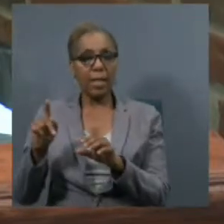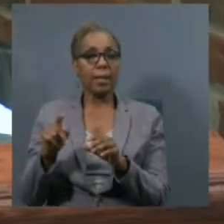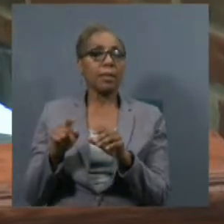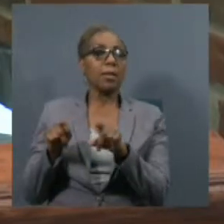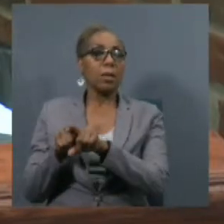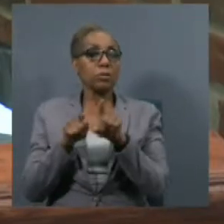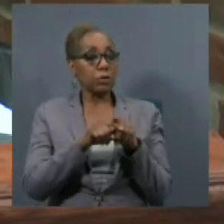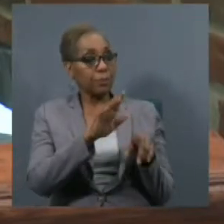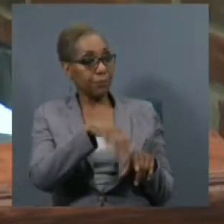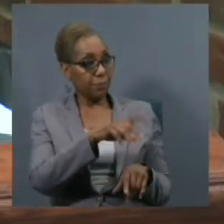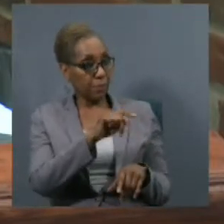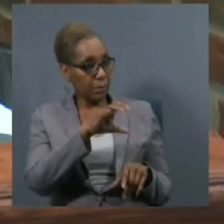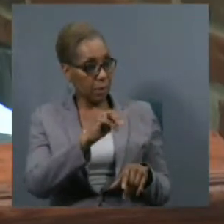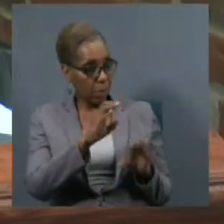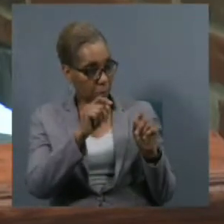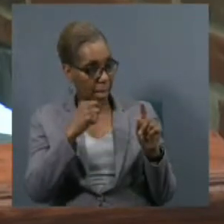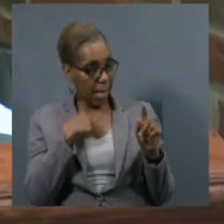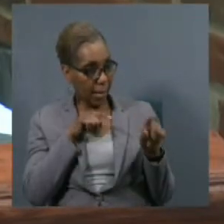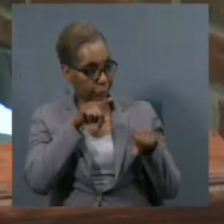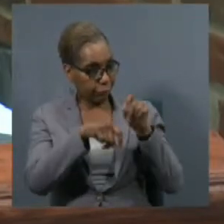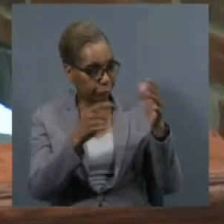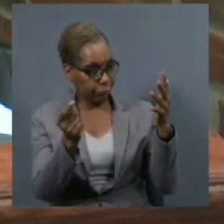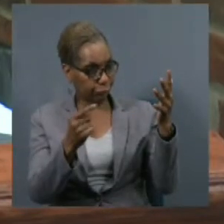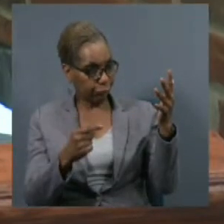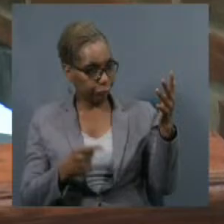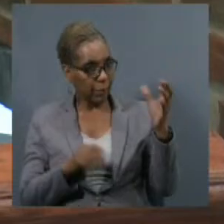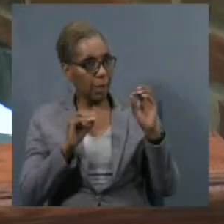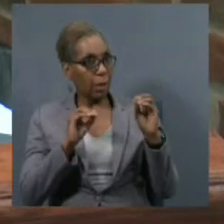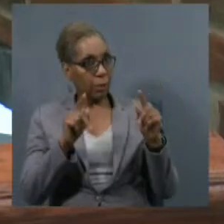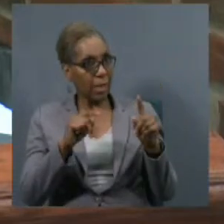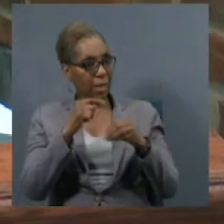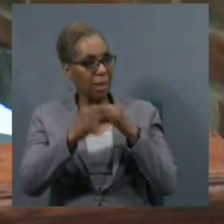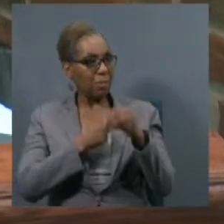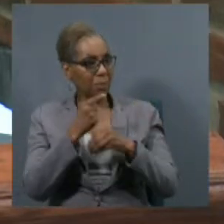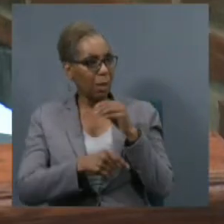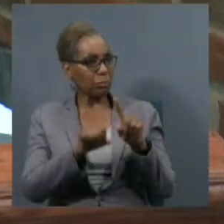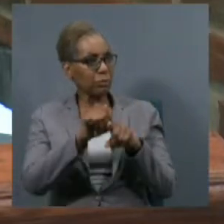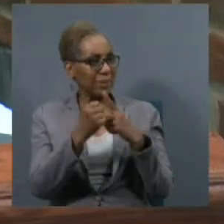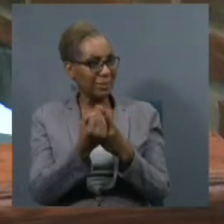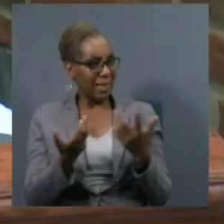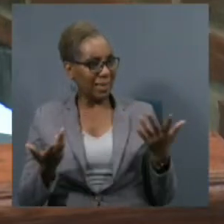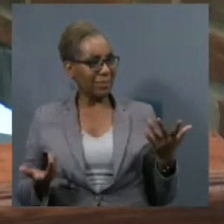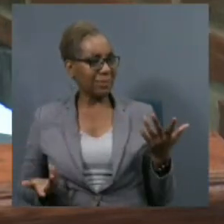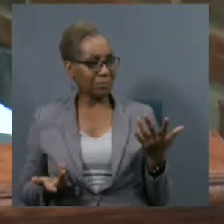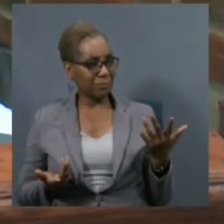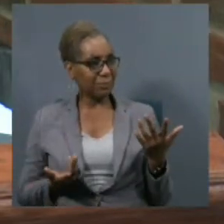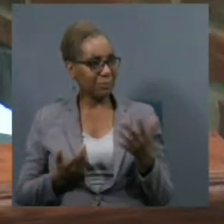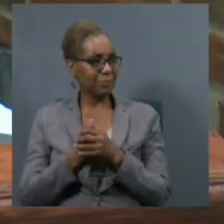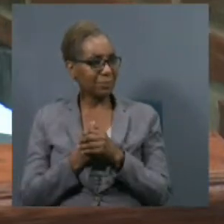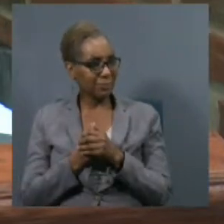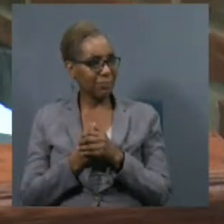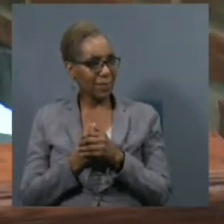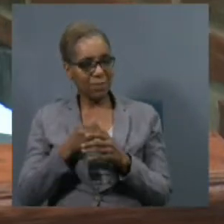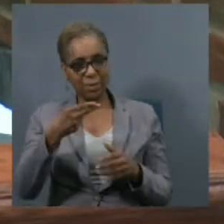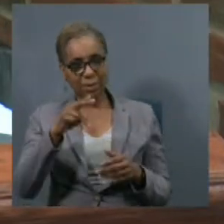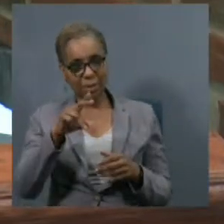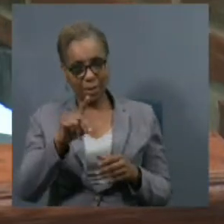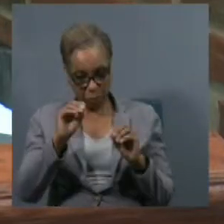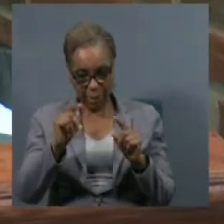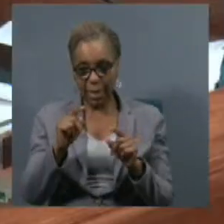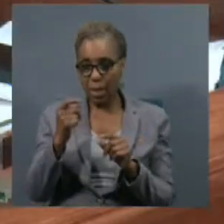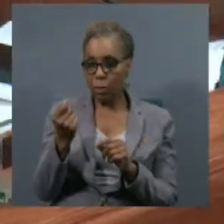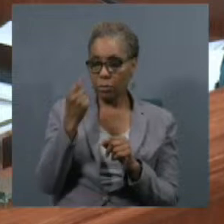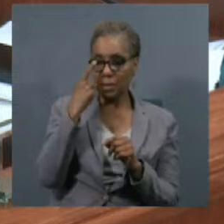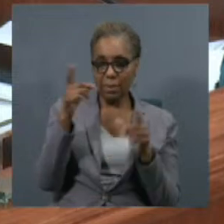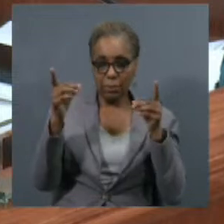Tom, I asked you a number of questions about the state, the HUD. I understand